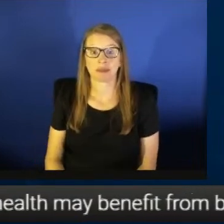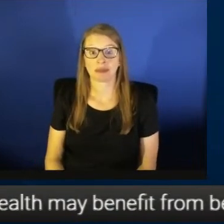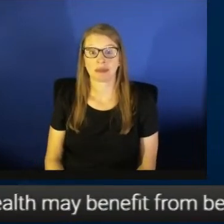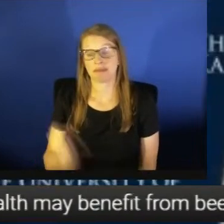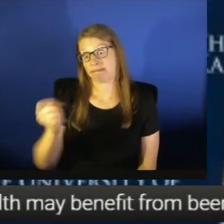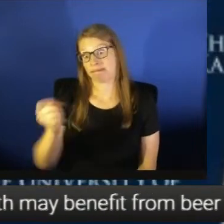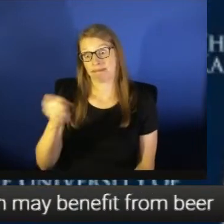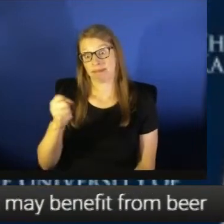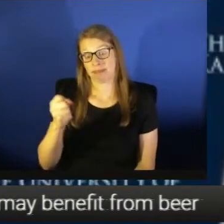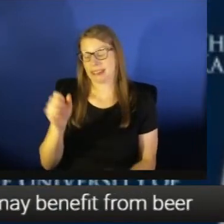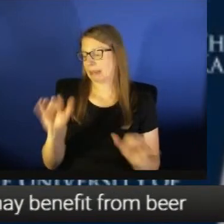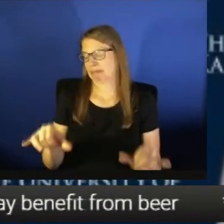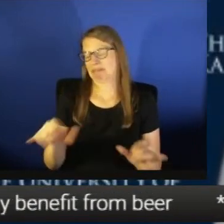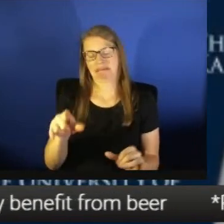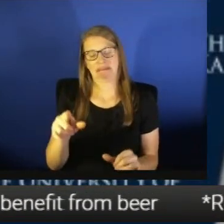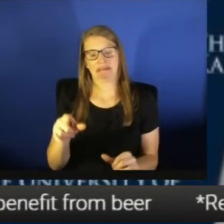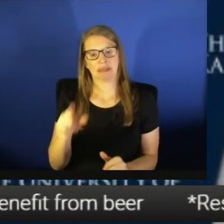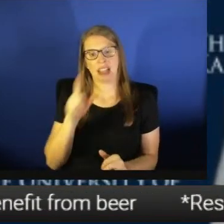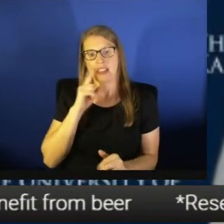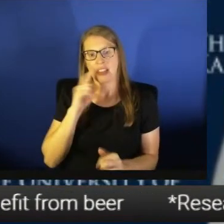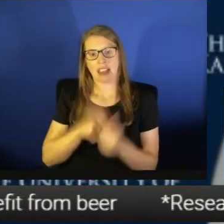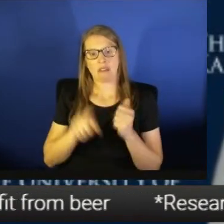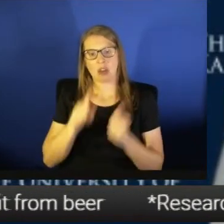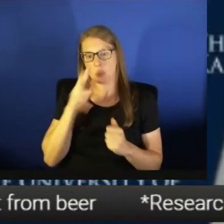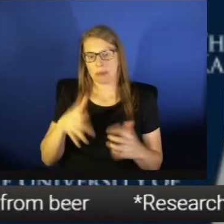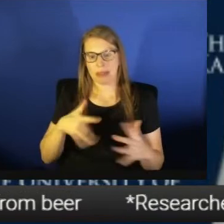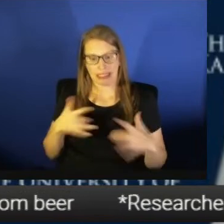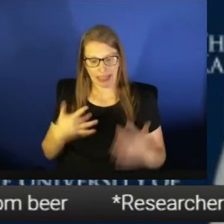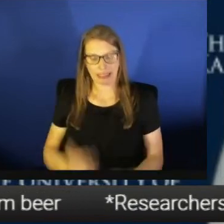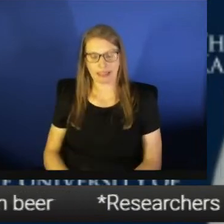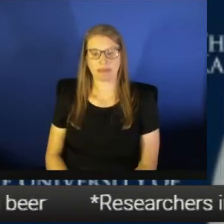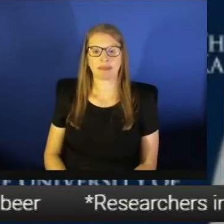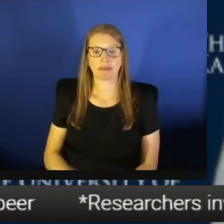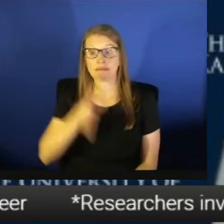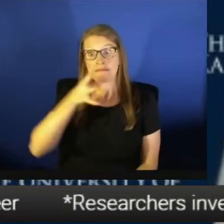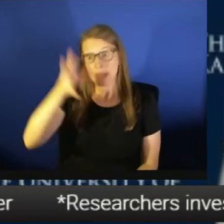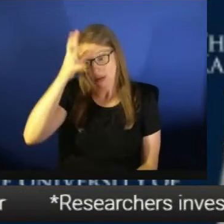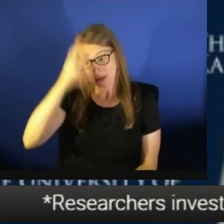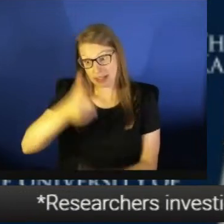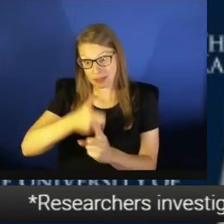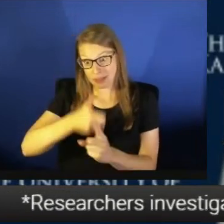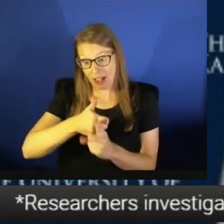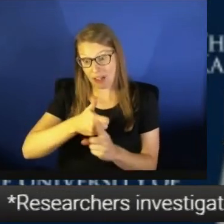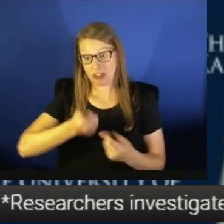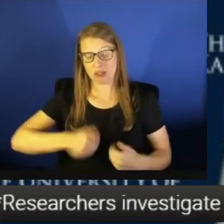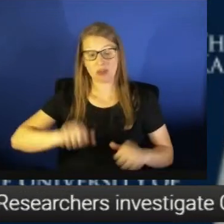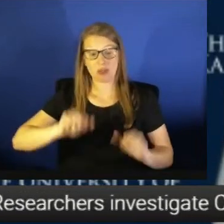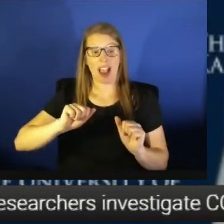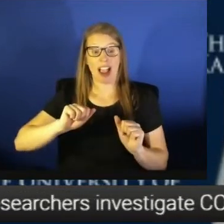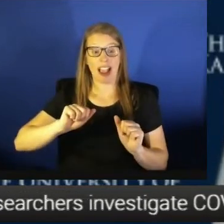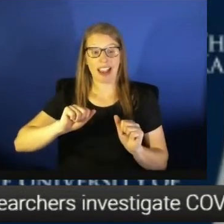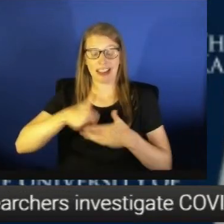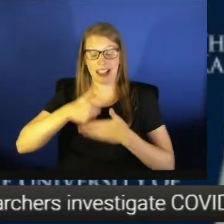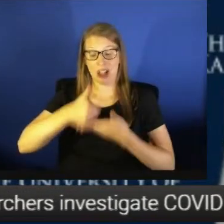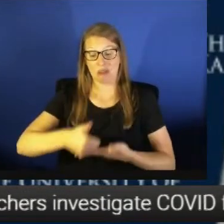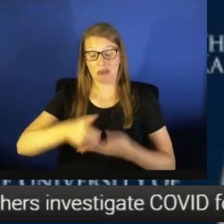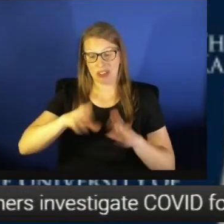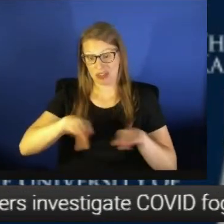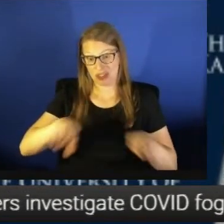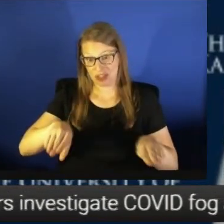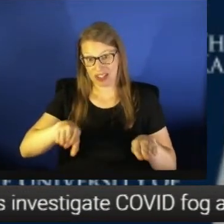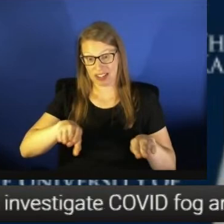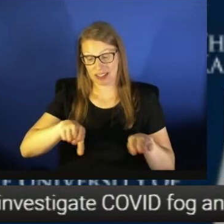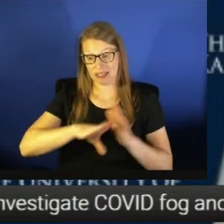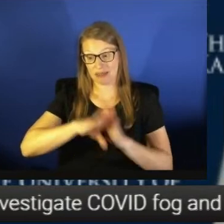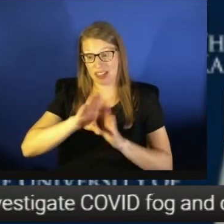Yeah, just the same thing. I think everybody will be excited. Parents themselves to try and help keep their kids from having risk